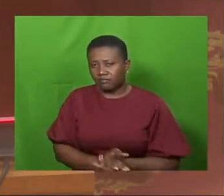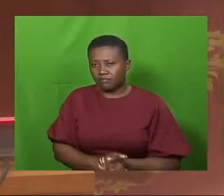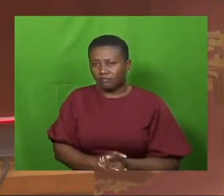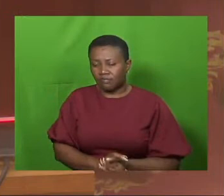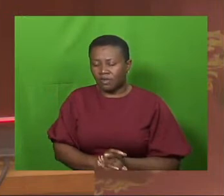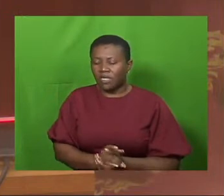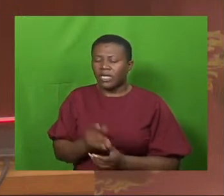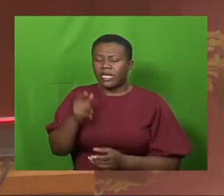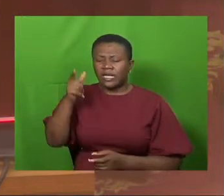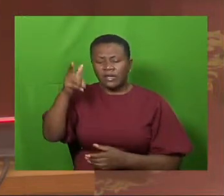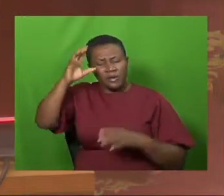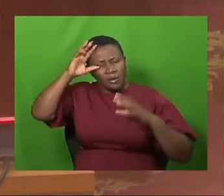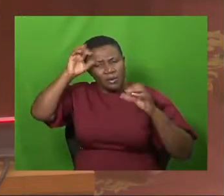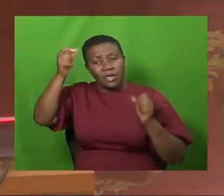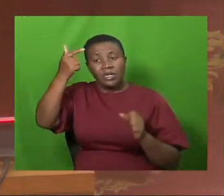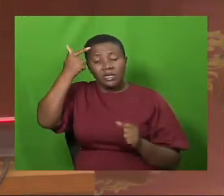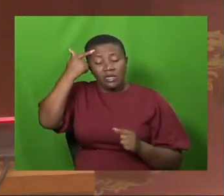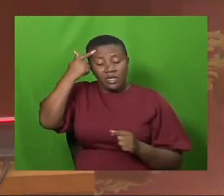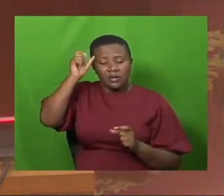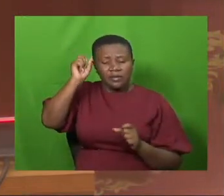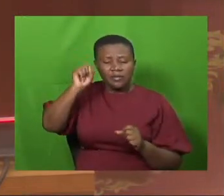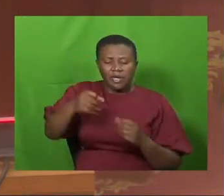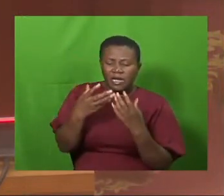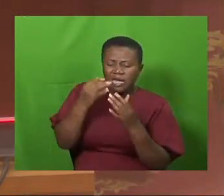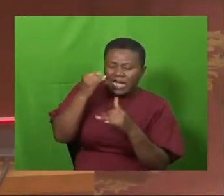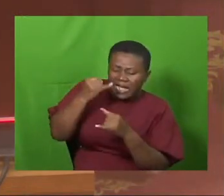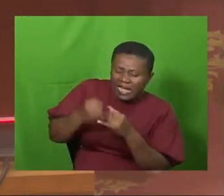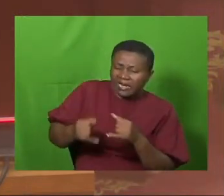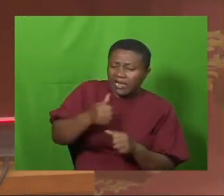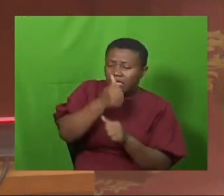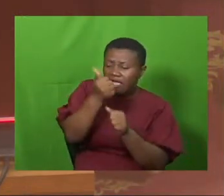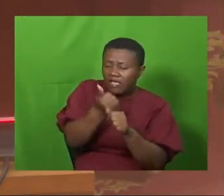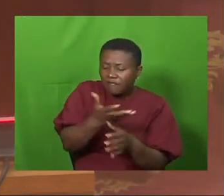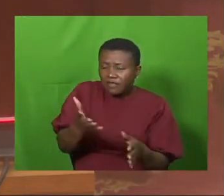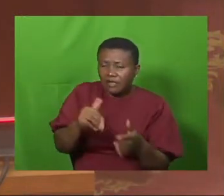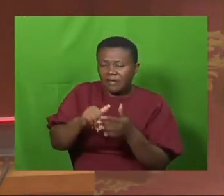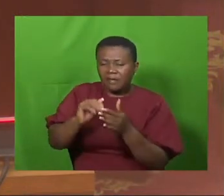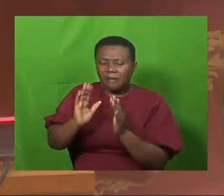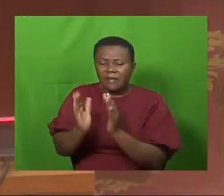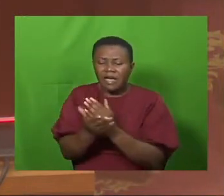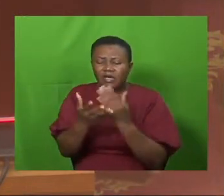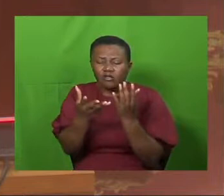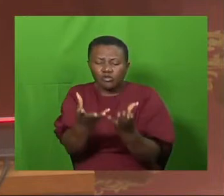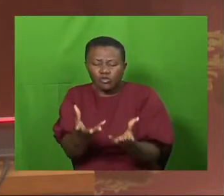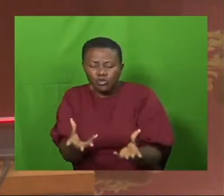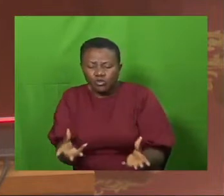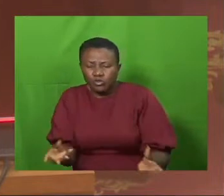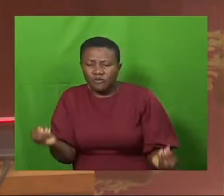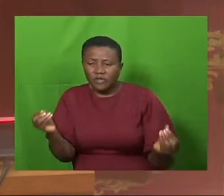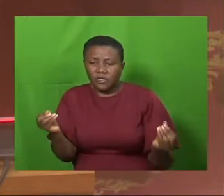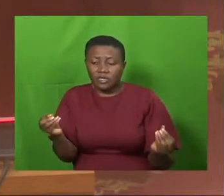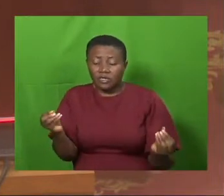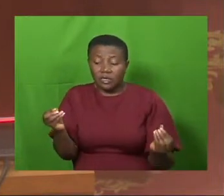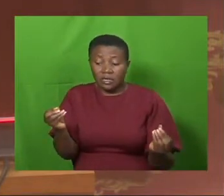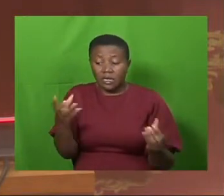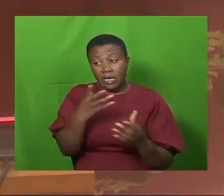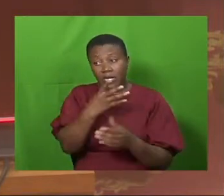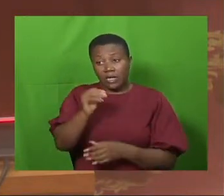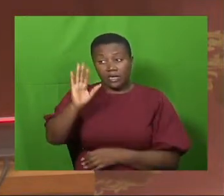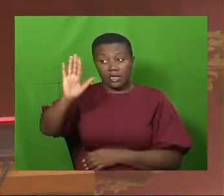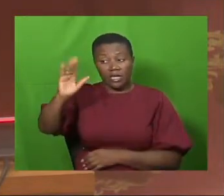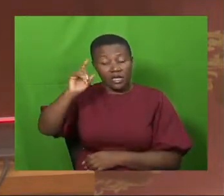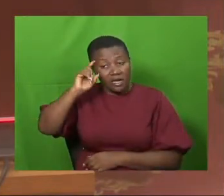to an end and assured us that his government is making every effort to